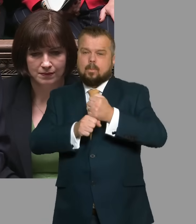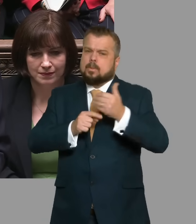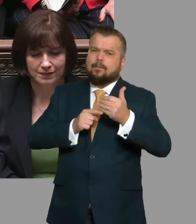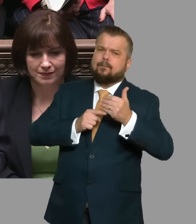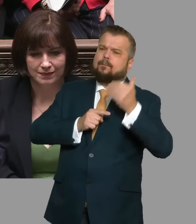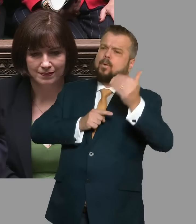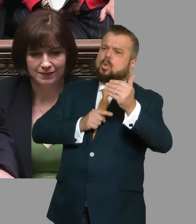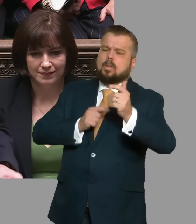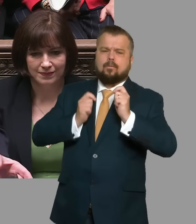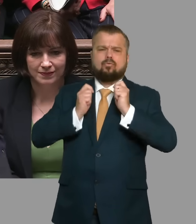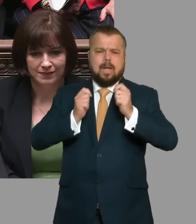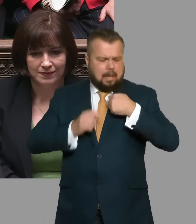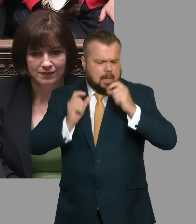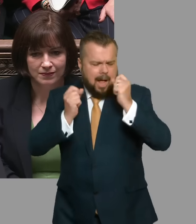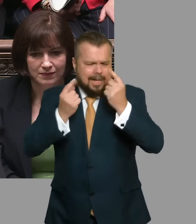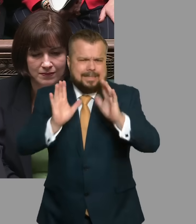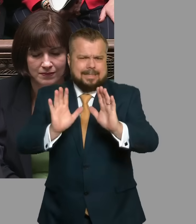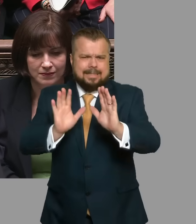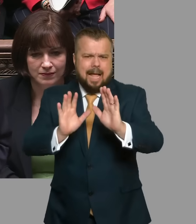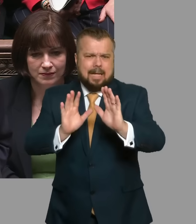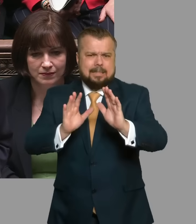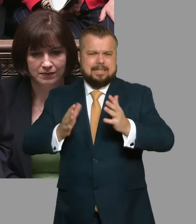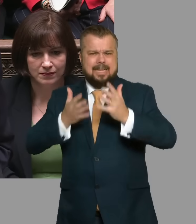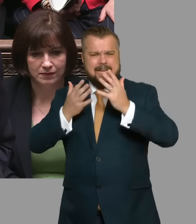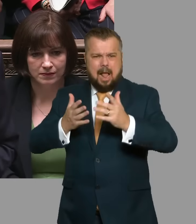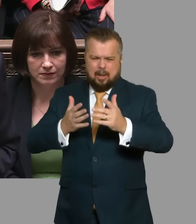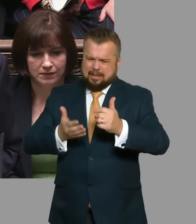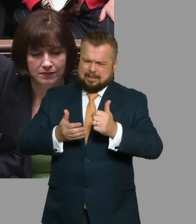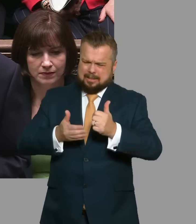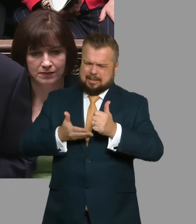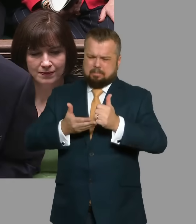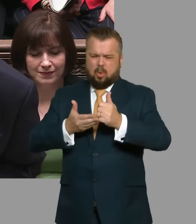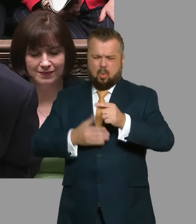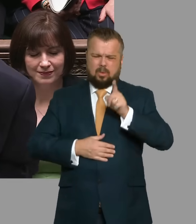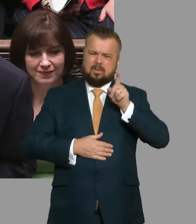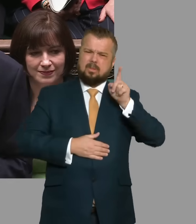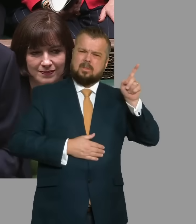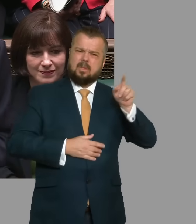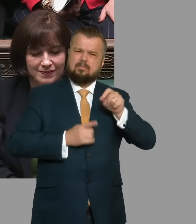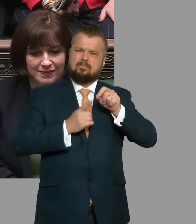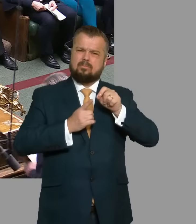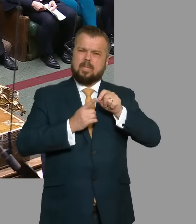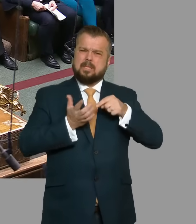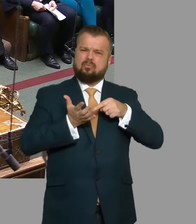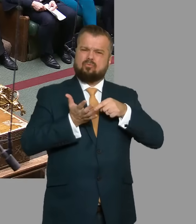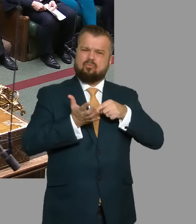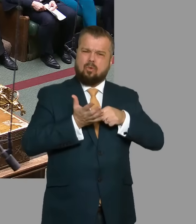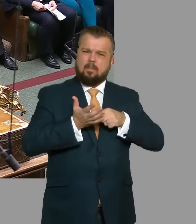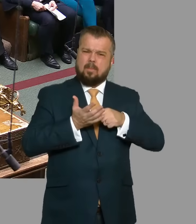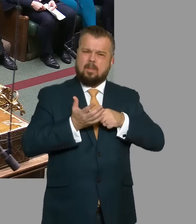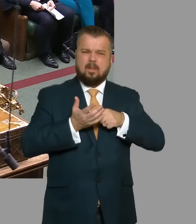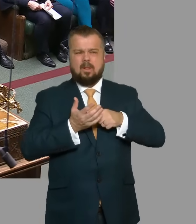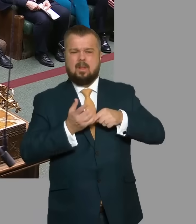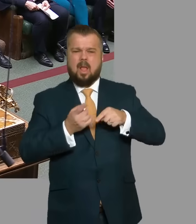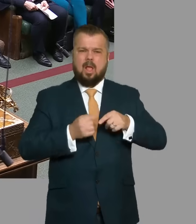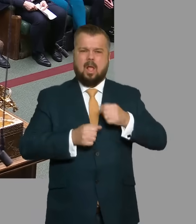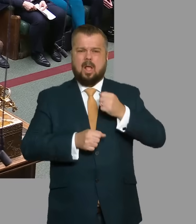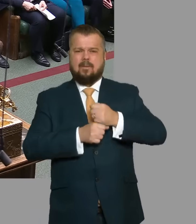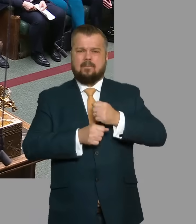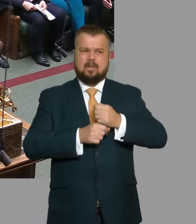the future of Greenland. She's chosen naked opportunism over the national interest.